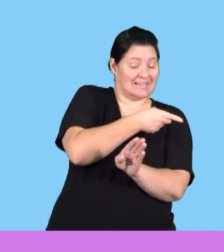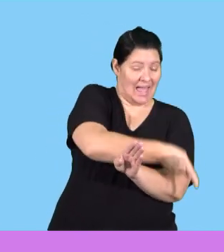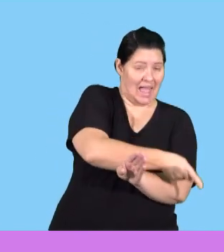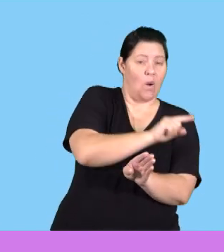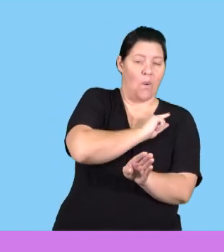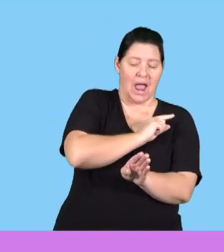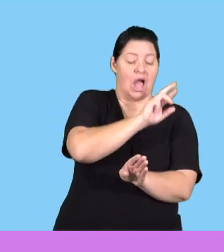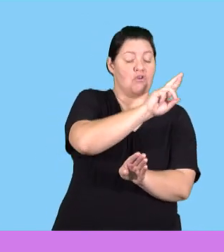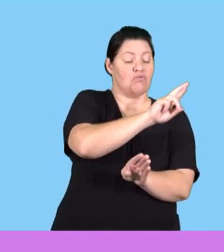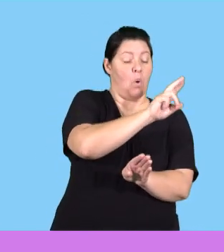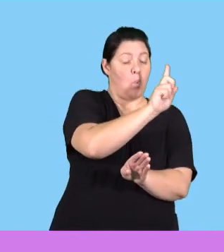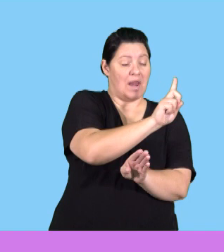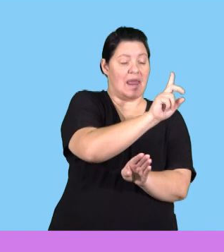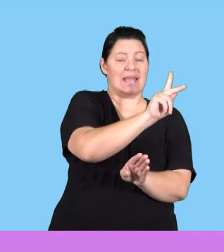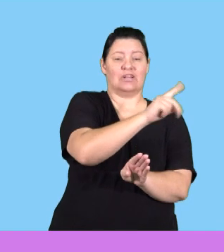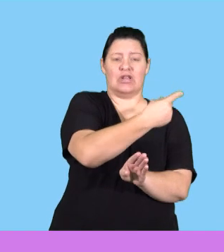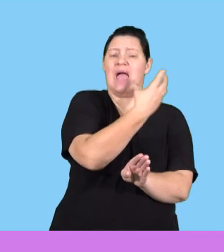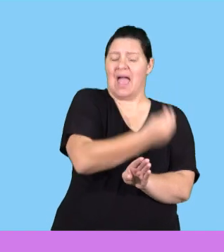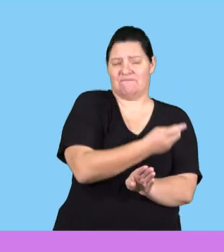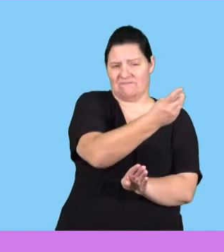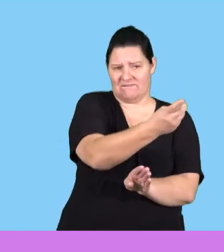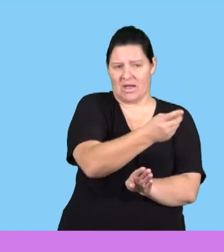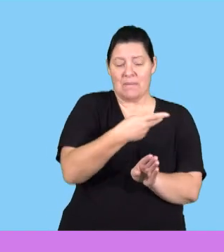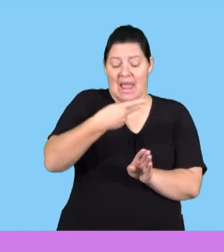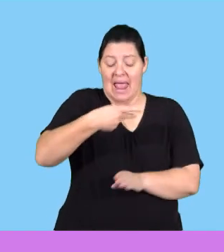answer. Remember, the examiner will not tell you